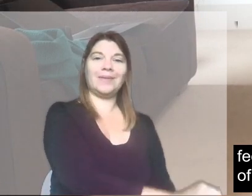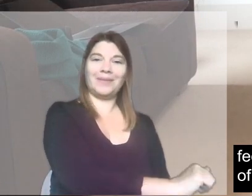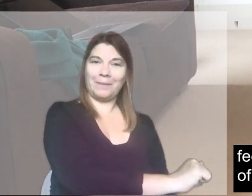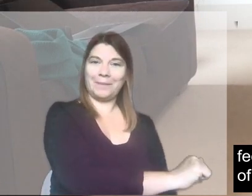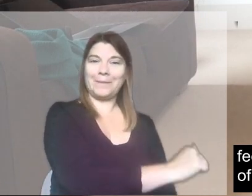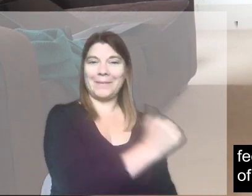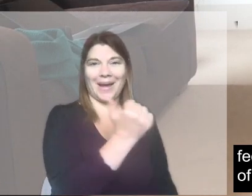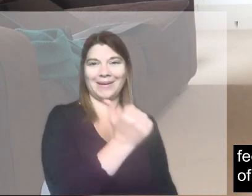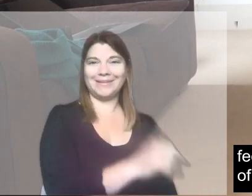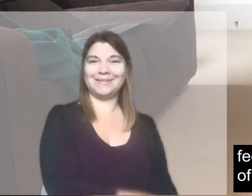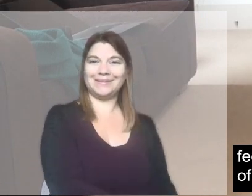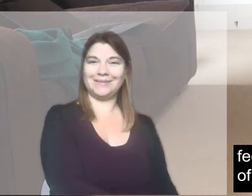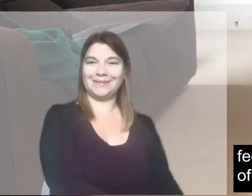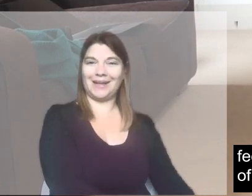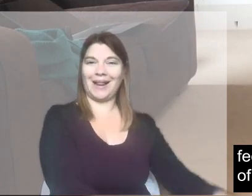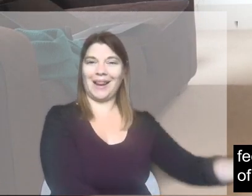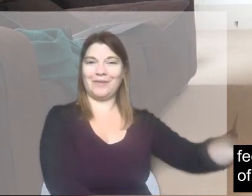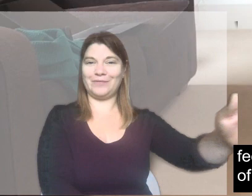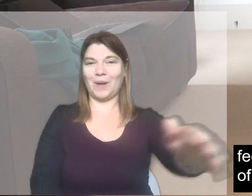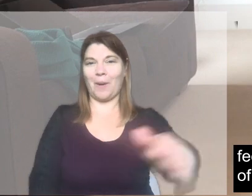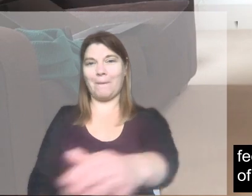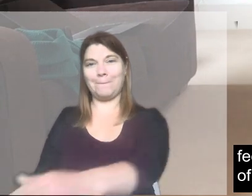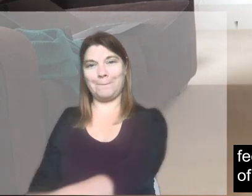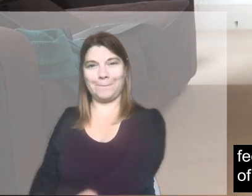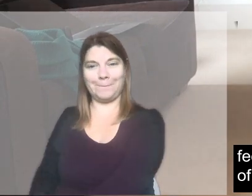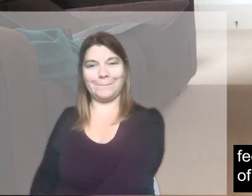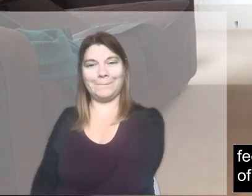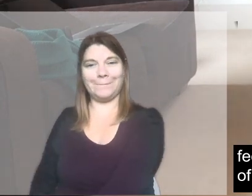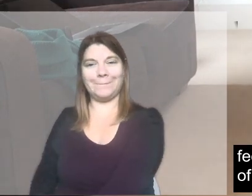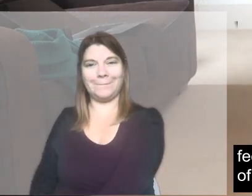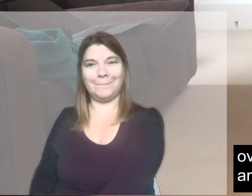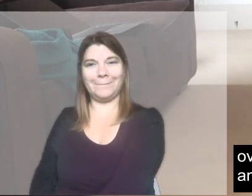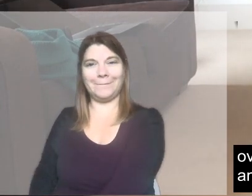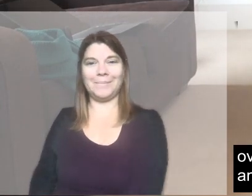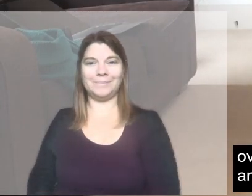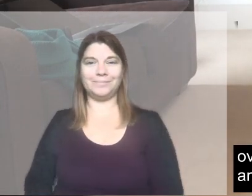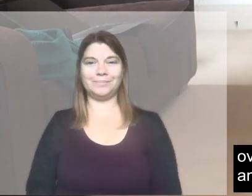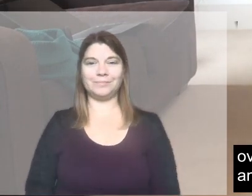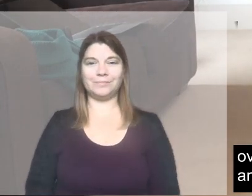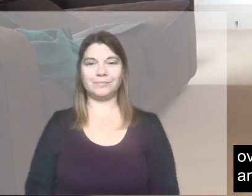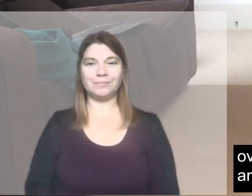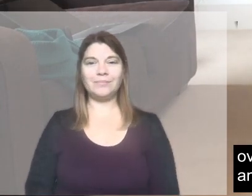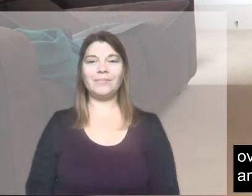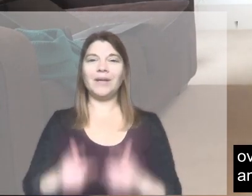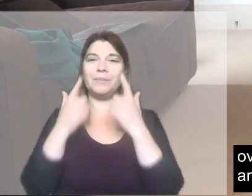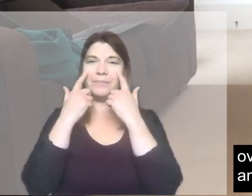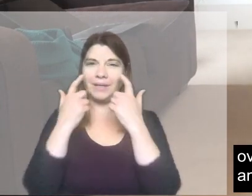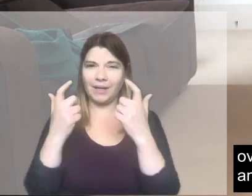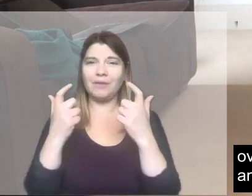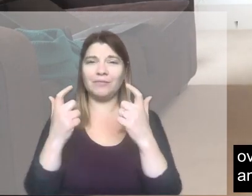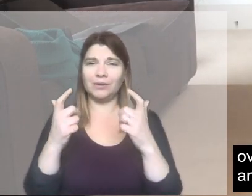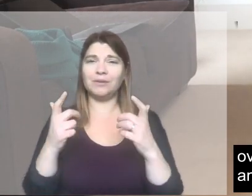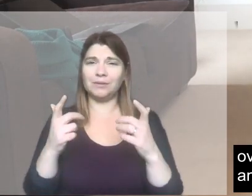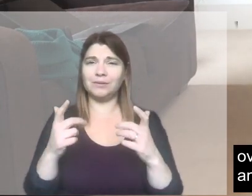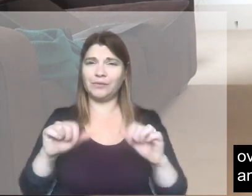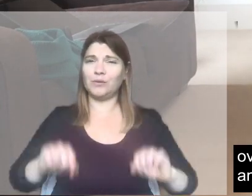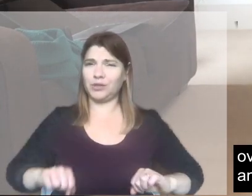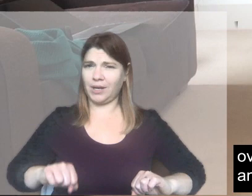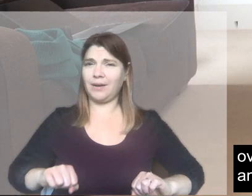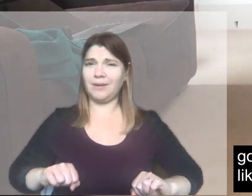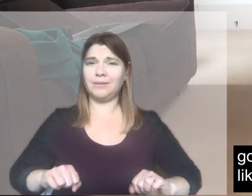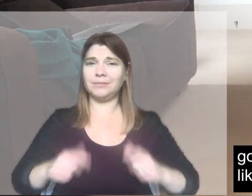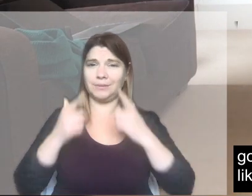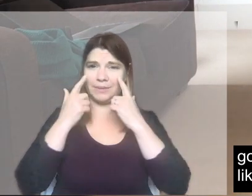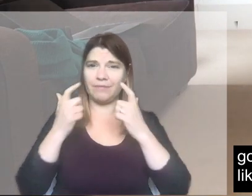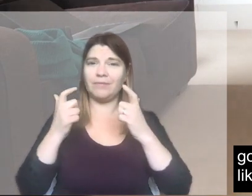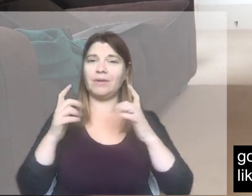upper body. And then, of course, my left hand is going to swing over in the direction of my right knee. And again, do just be careful